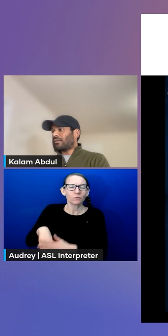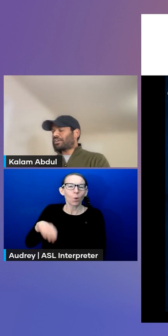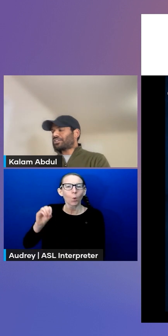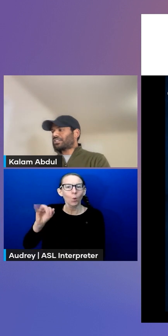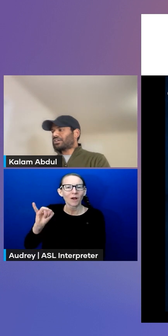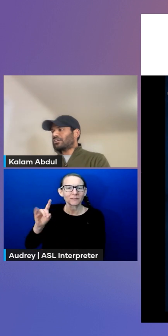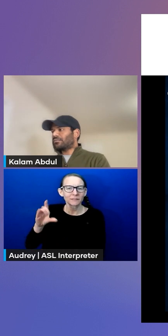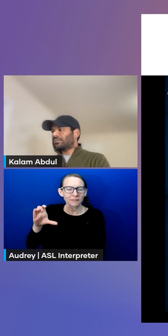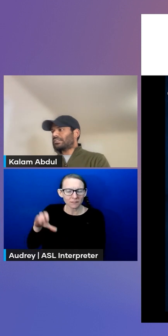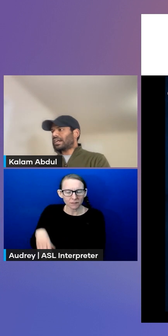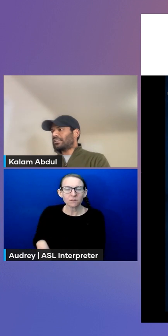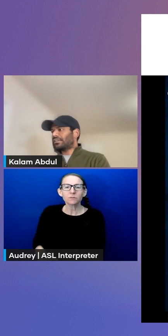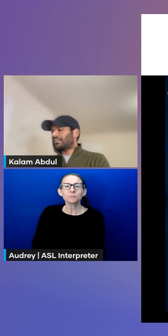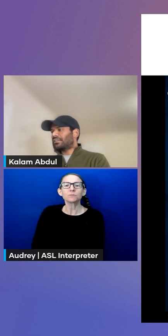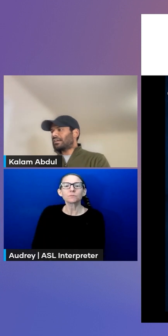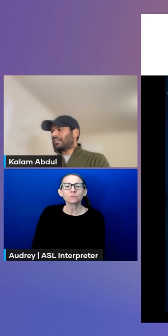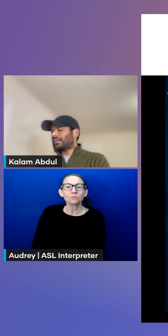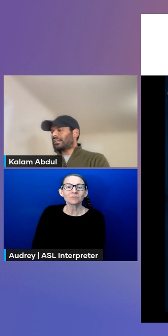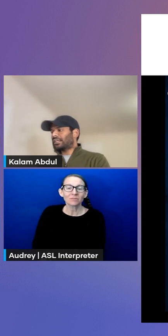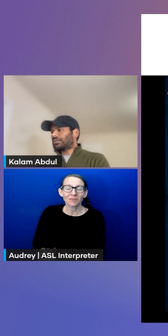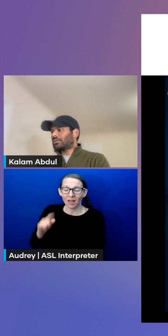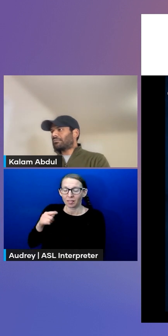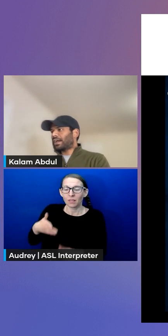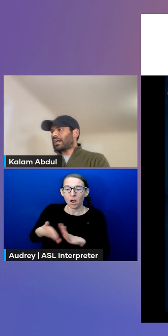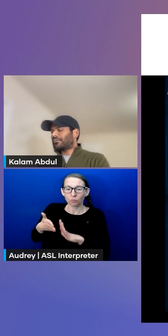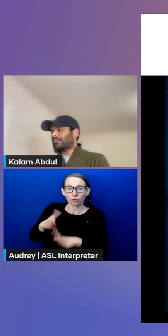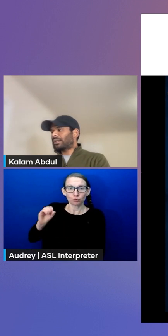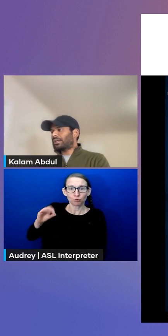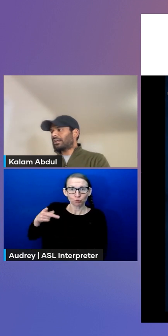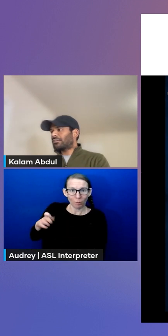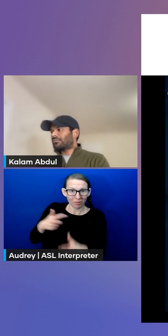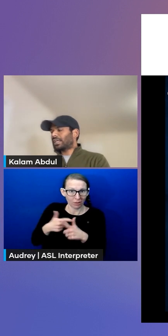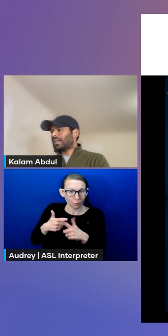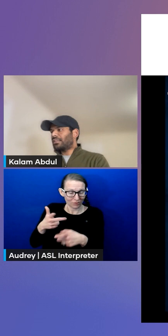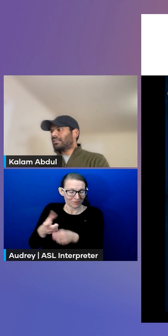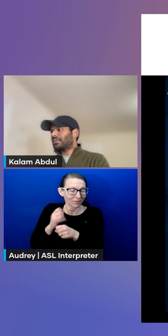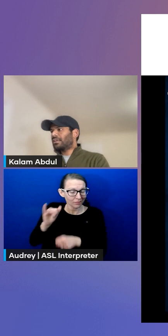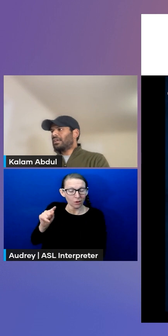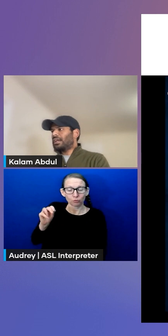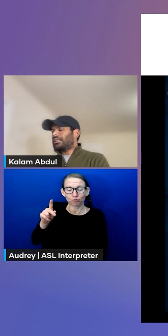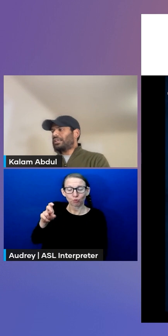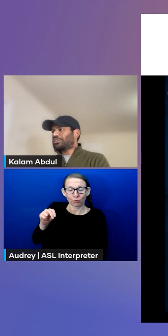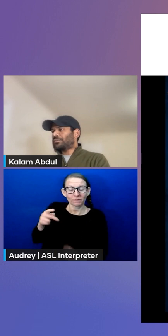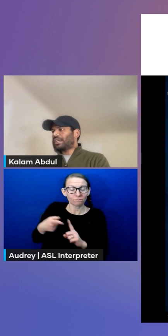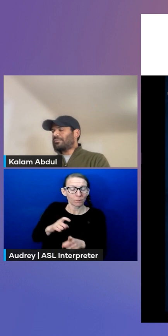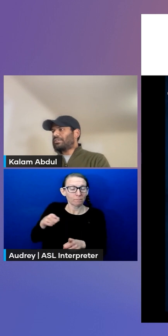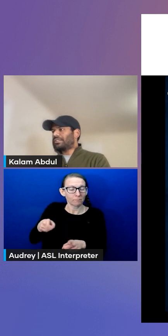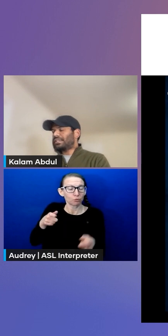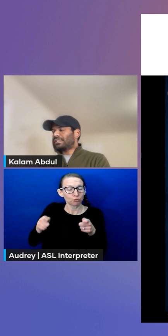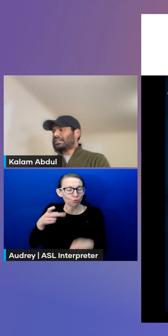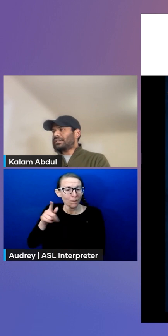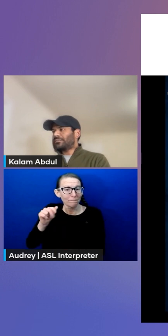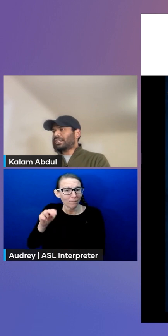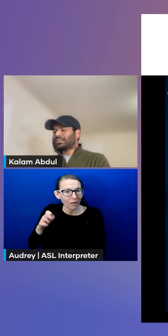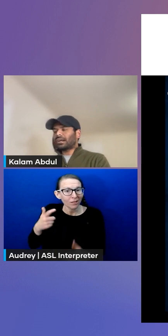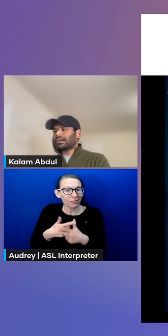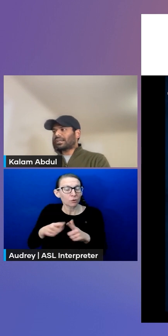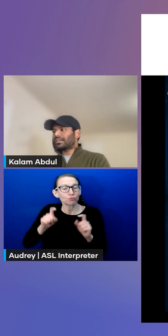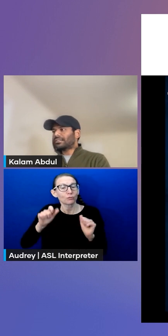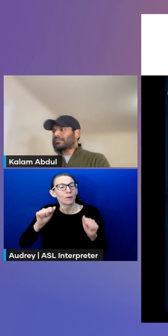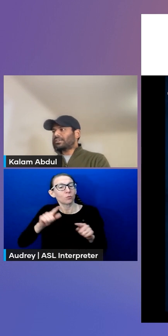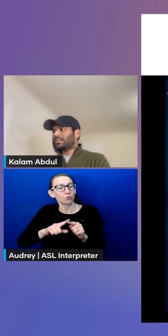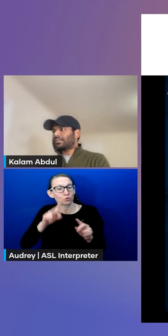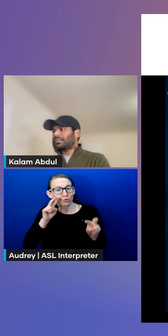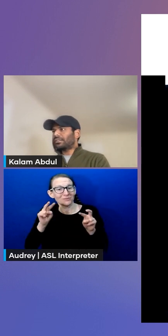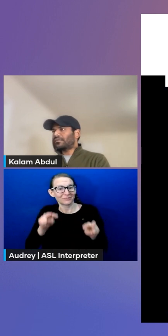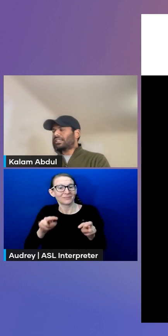at the operation scope to sign in, and they get the token back from the control plane, and they should be able to see the